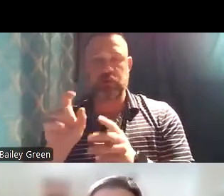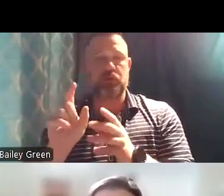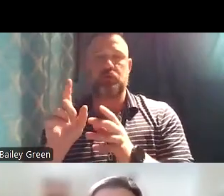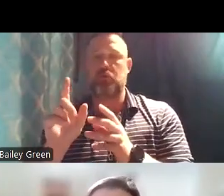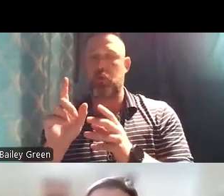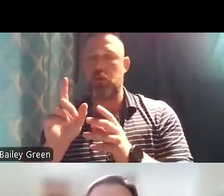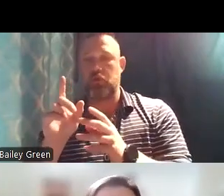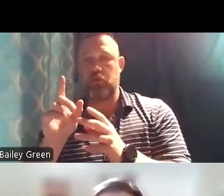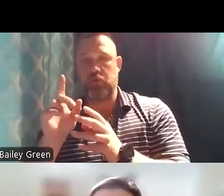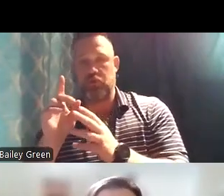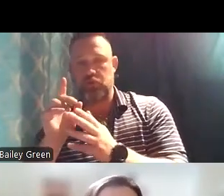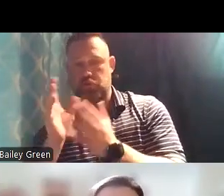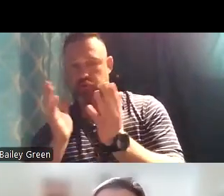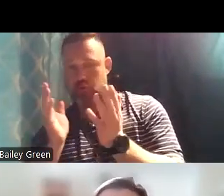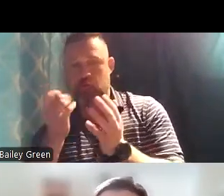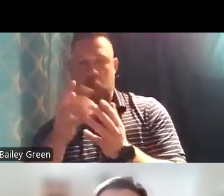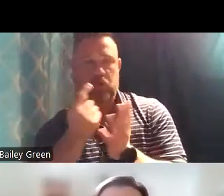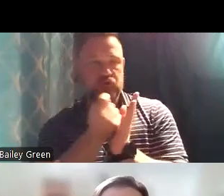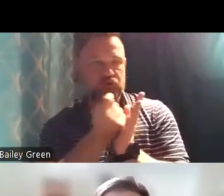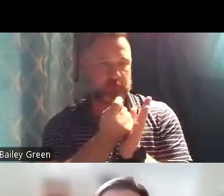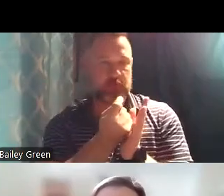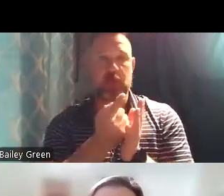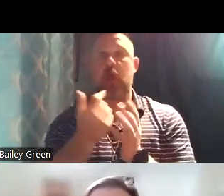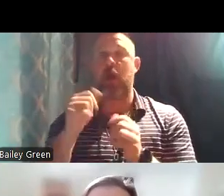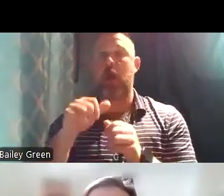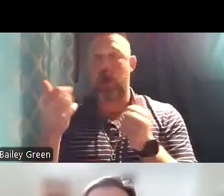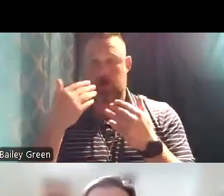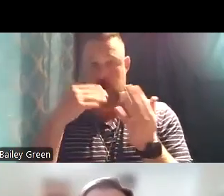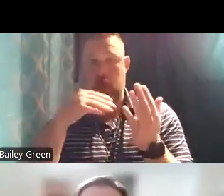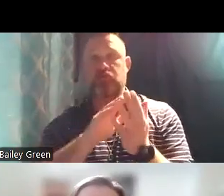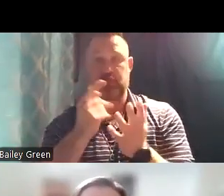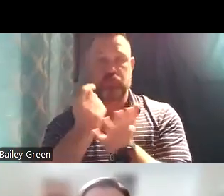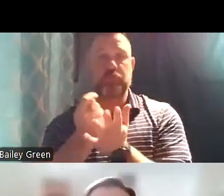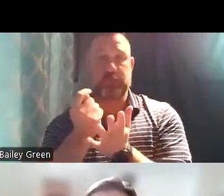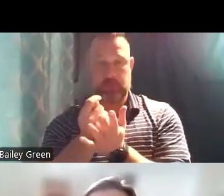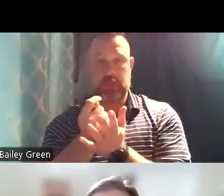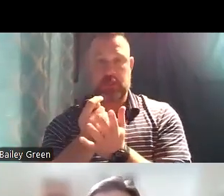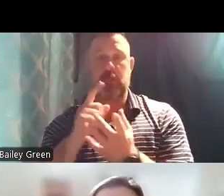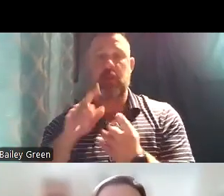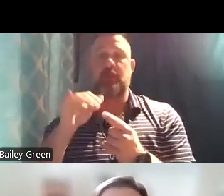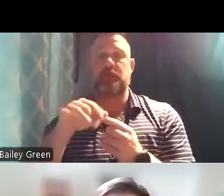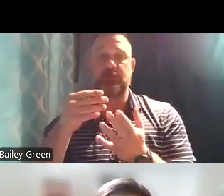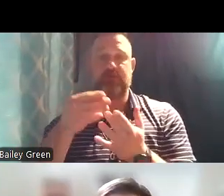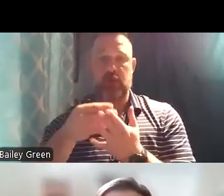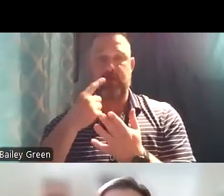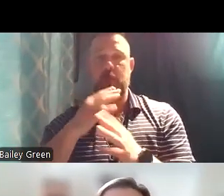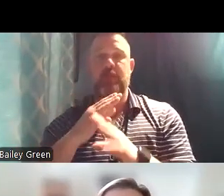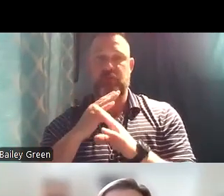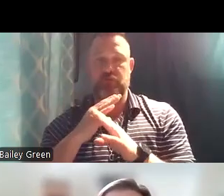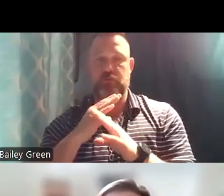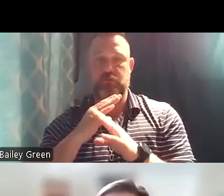or treatment. So other funding, other resource streams address behavioral health treatment, but this funding is for